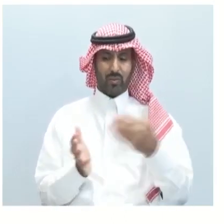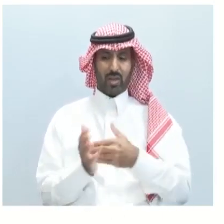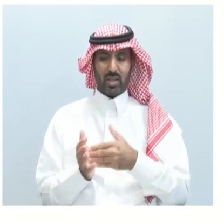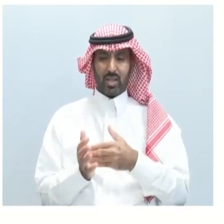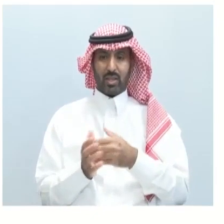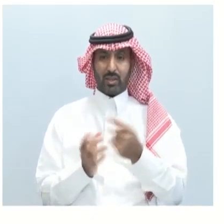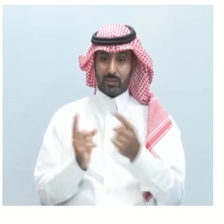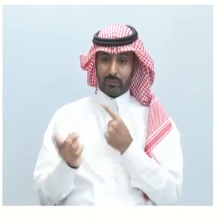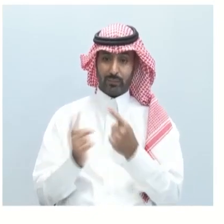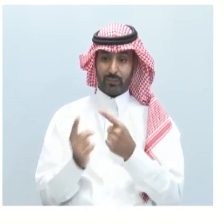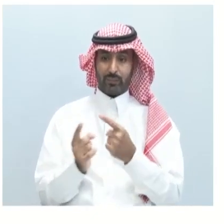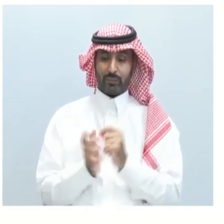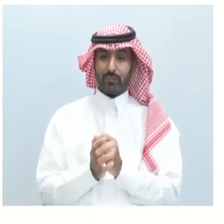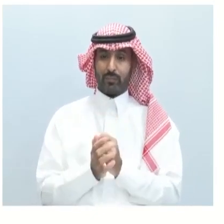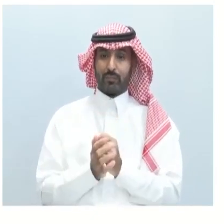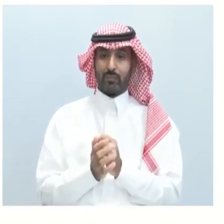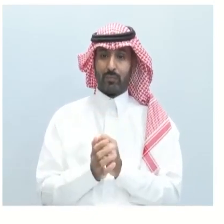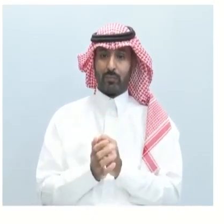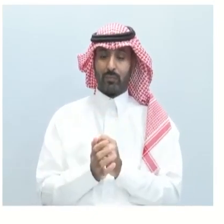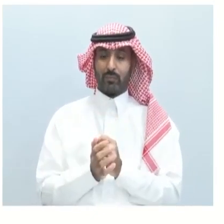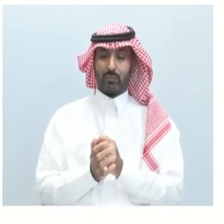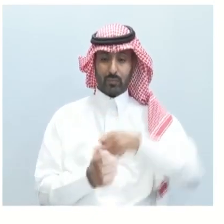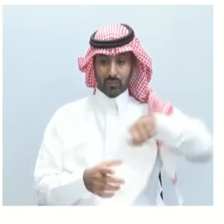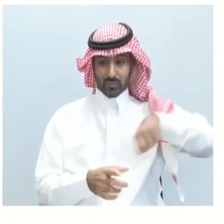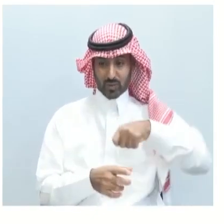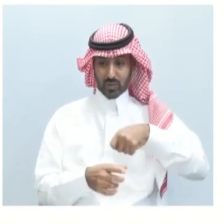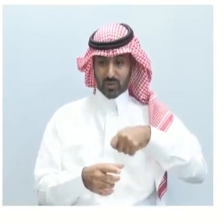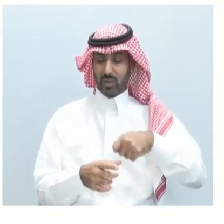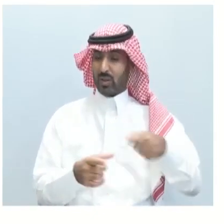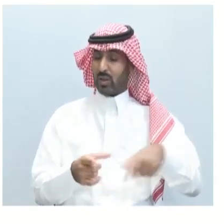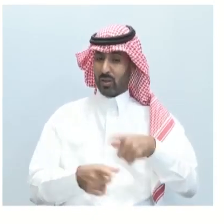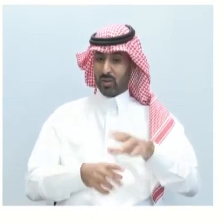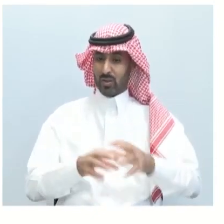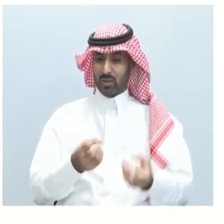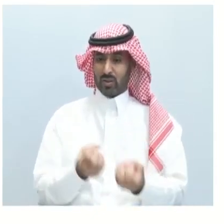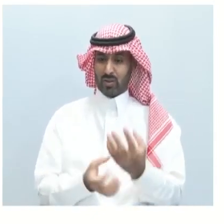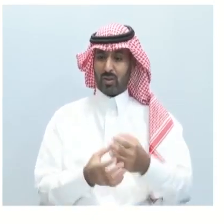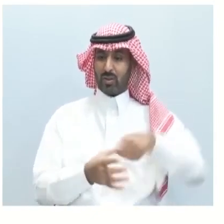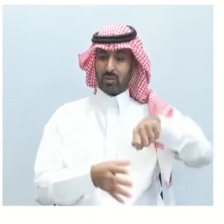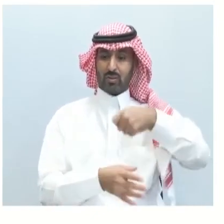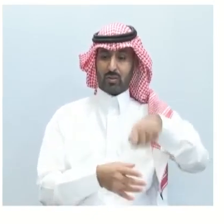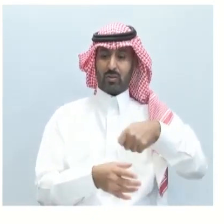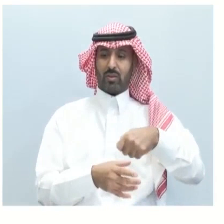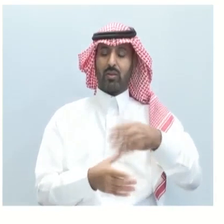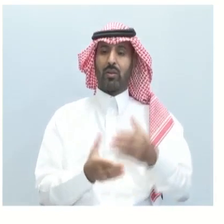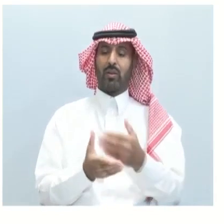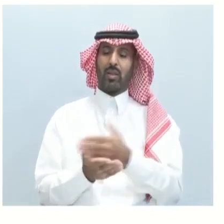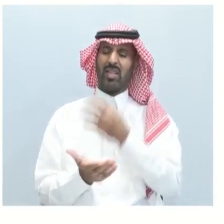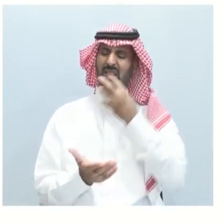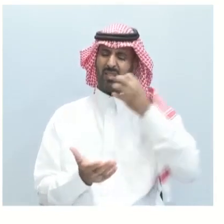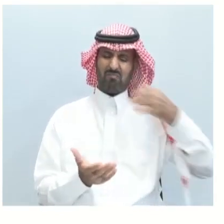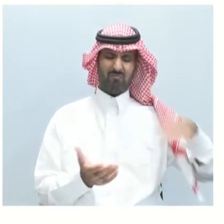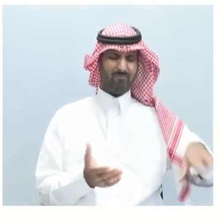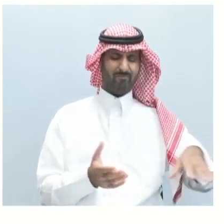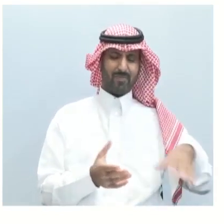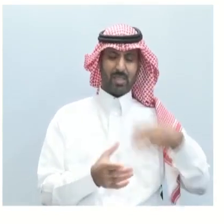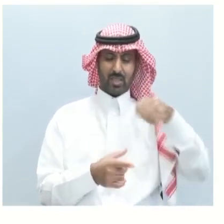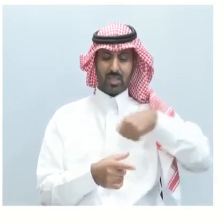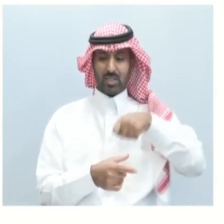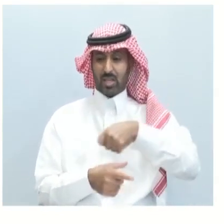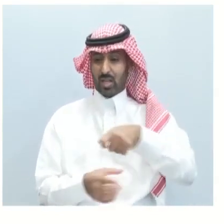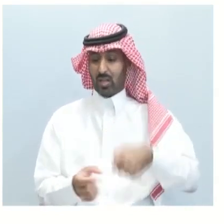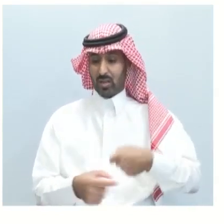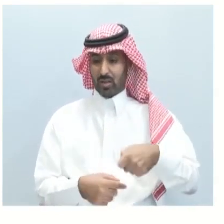the conversation? What is the thing that they don't both want to do? Which is, we have here, they both don't want to